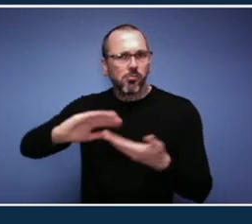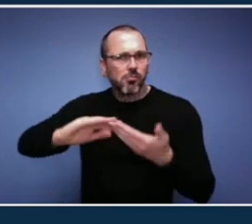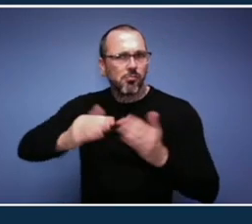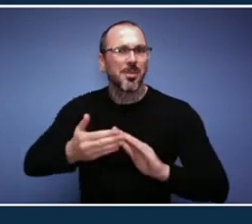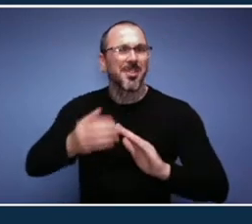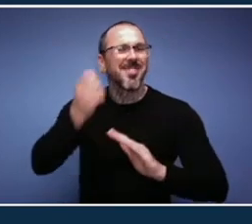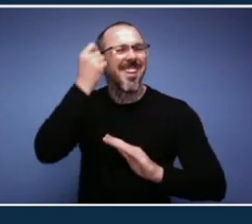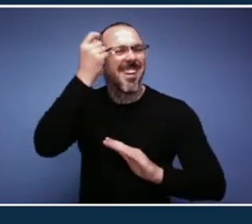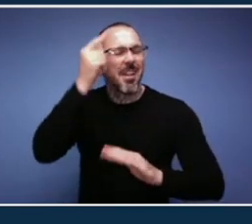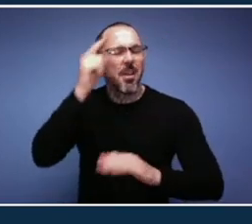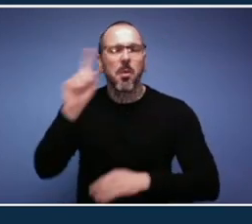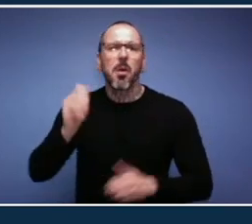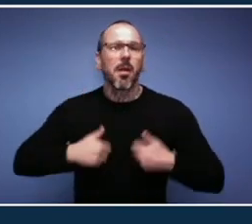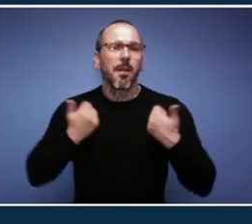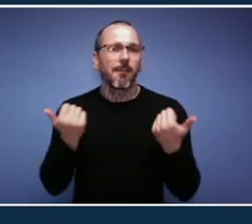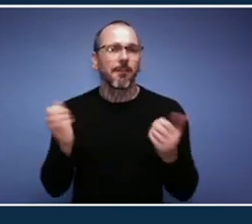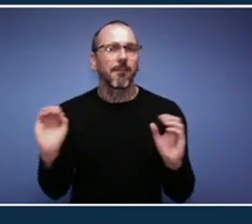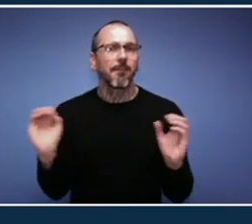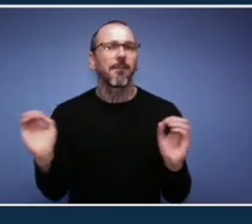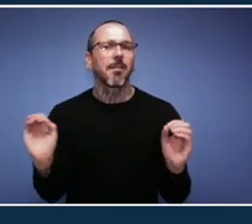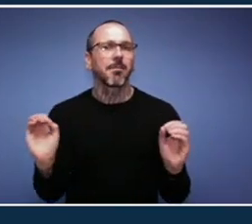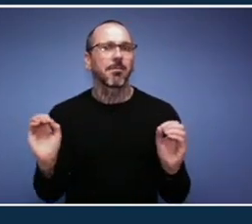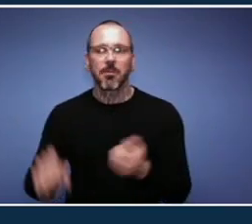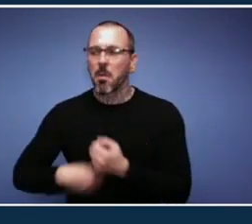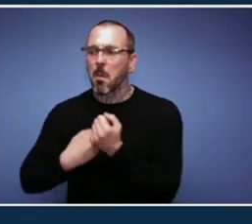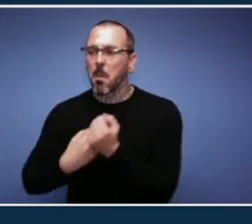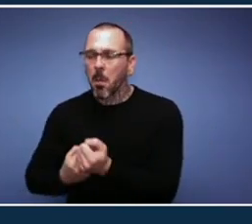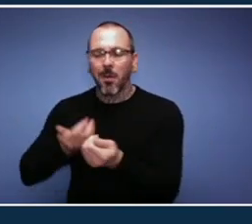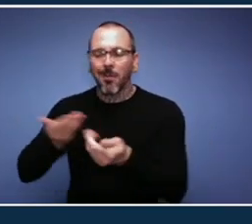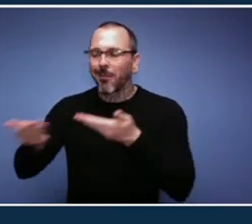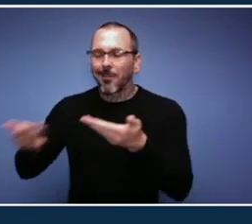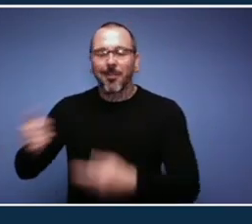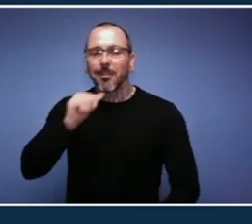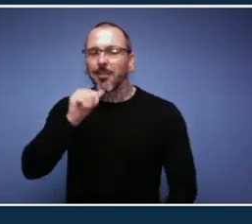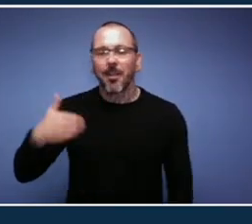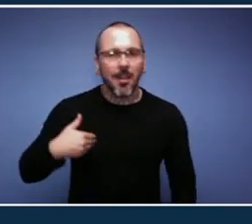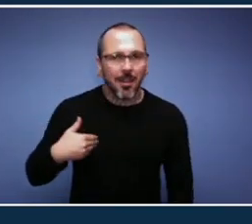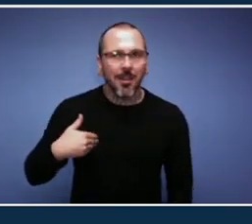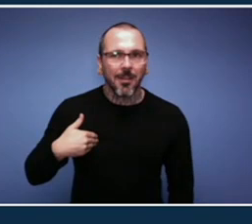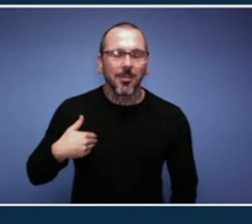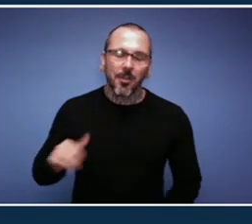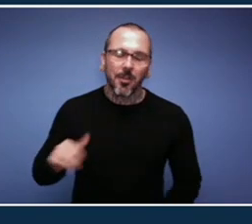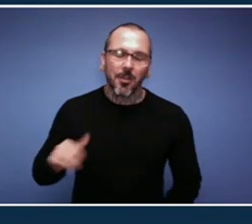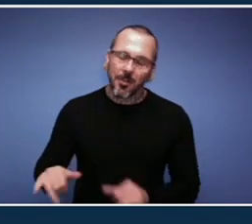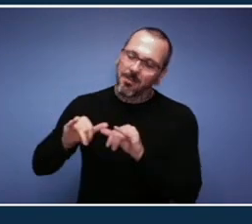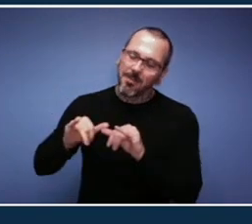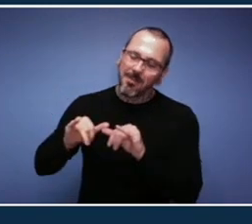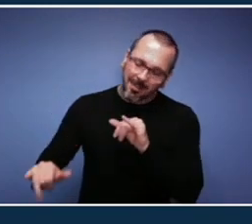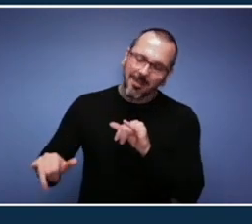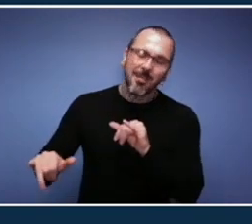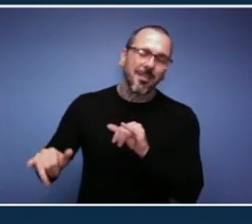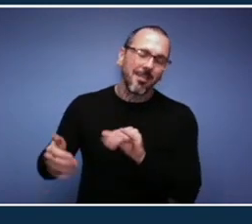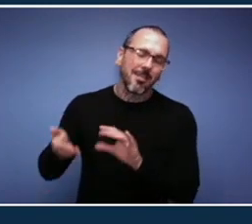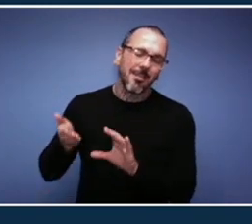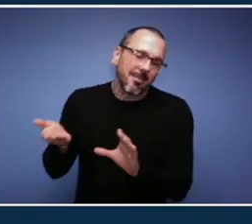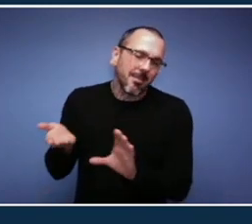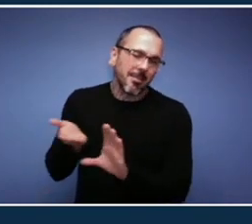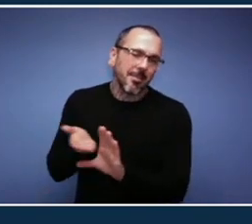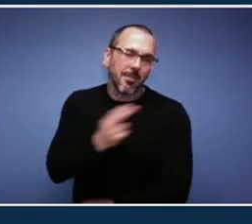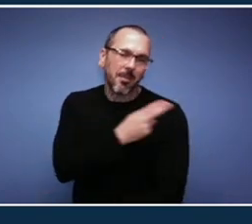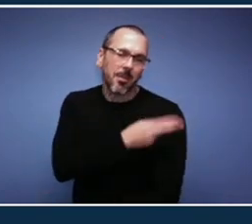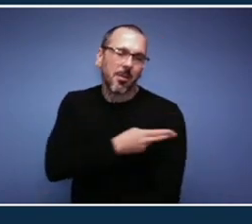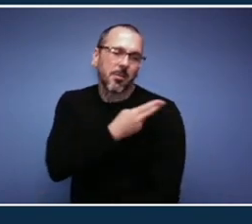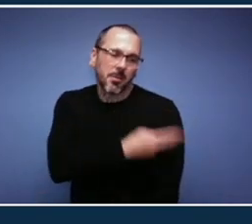or nowhere for them to live to receive support. So they were forced to stay on the lock ward, which of course caused